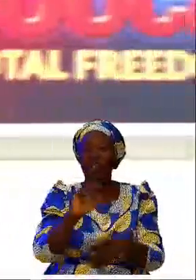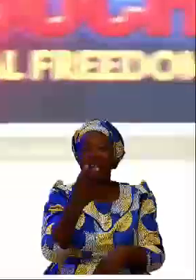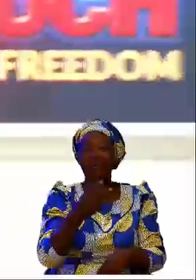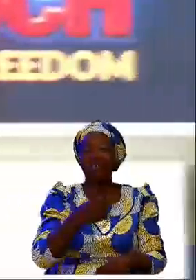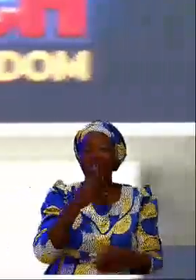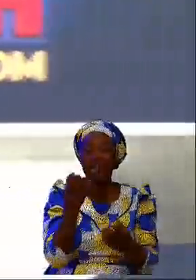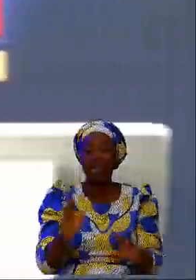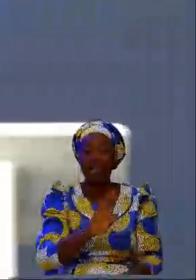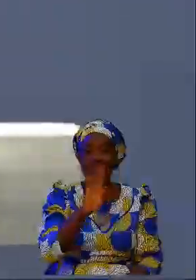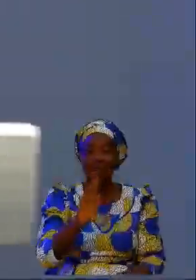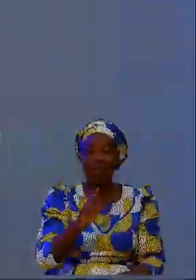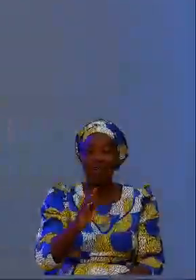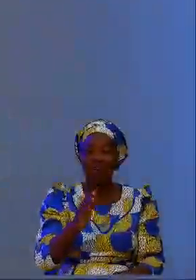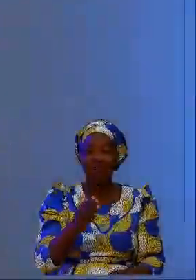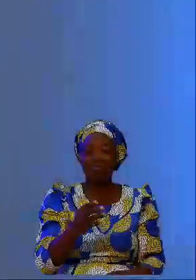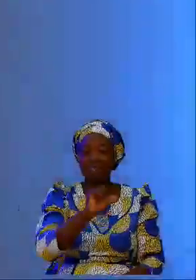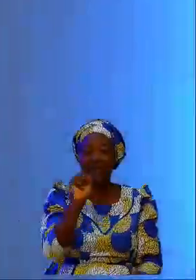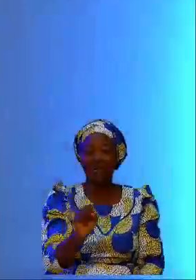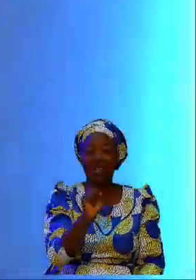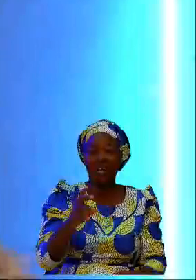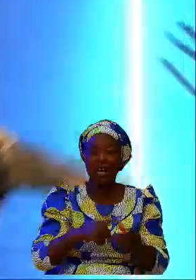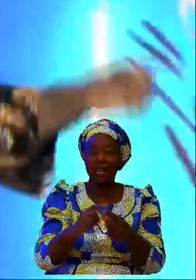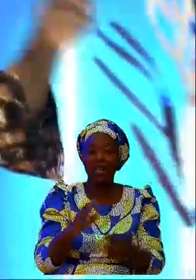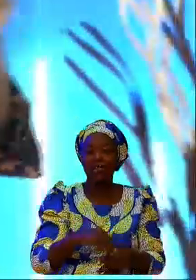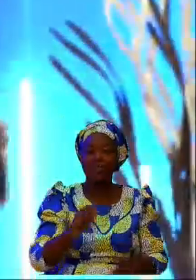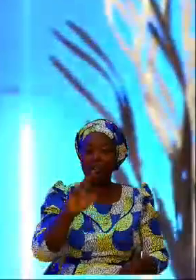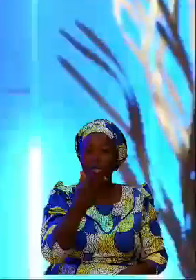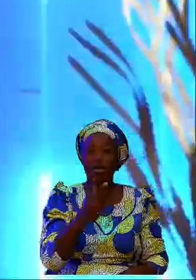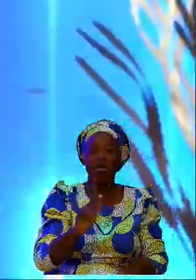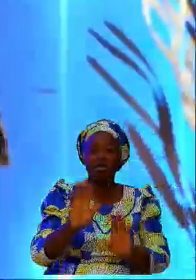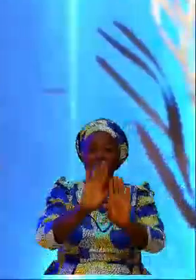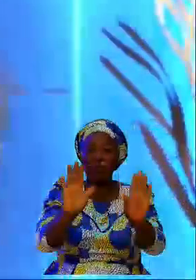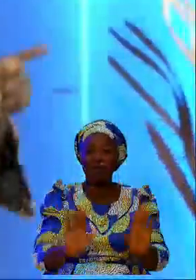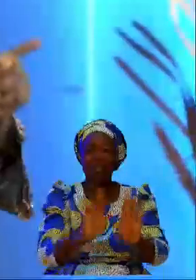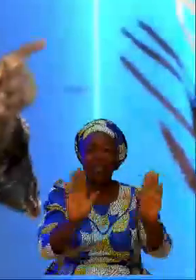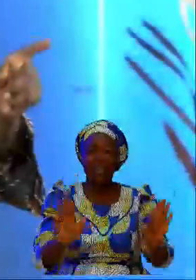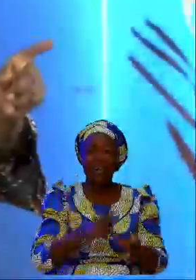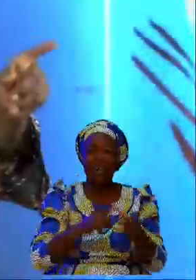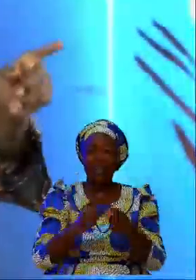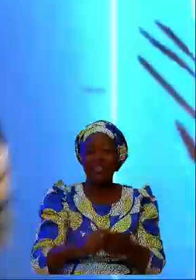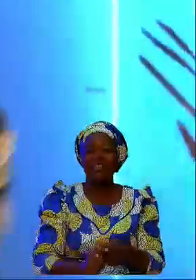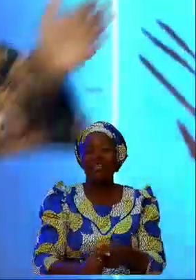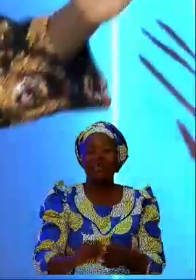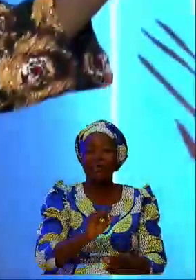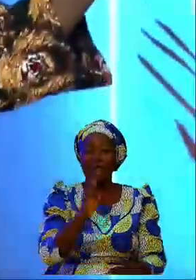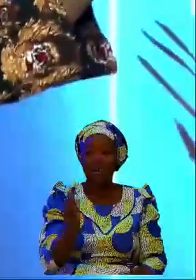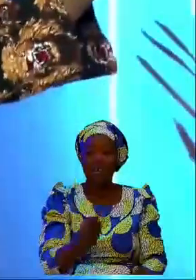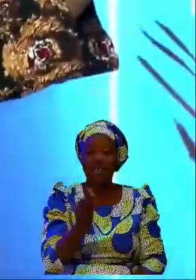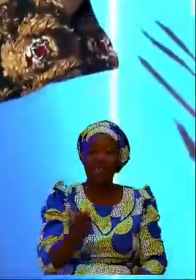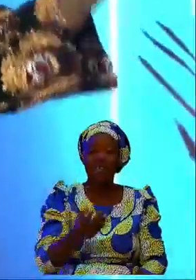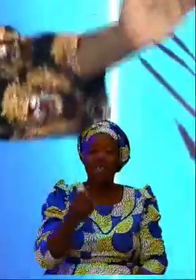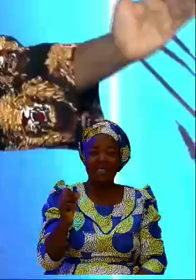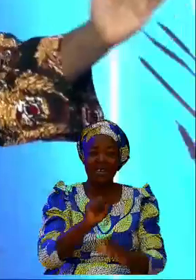to celebrate on the second Saturday and on the third Sunday. And from